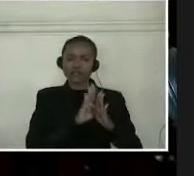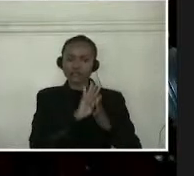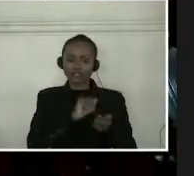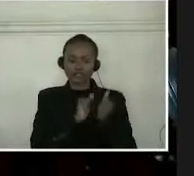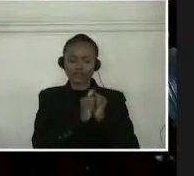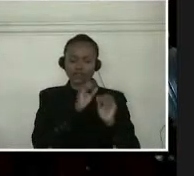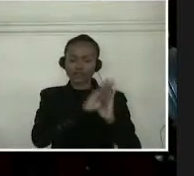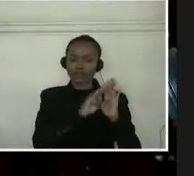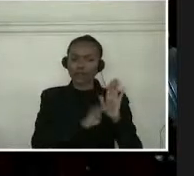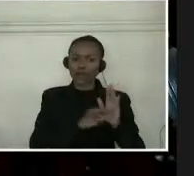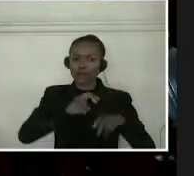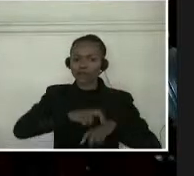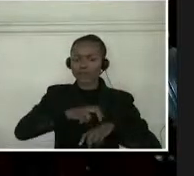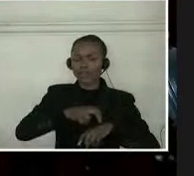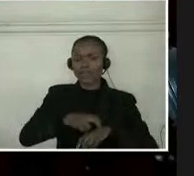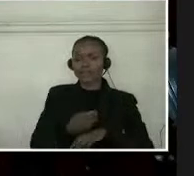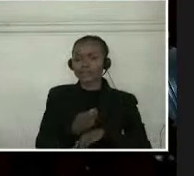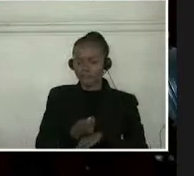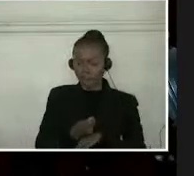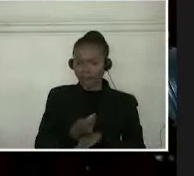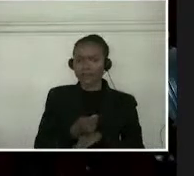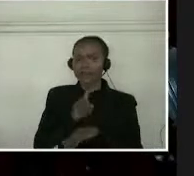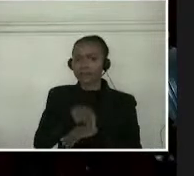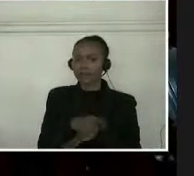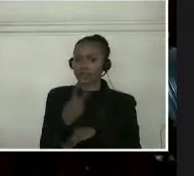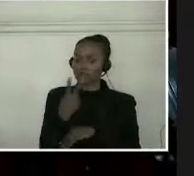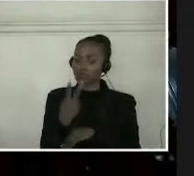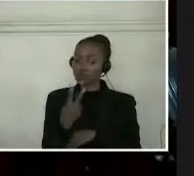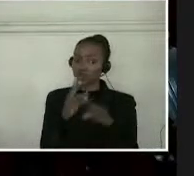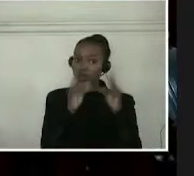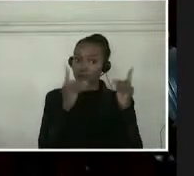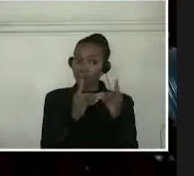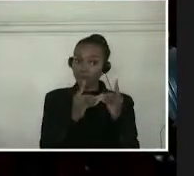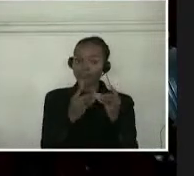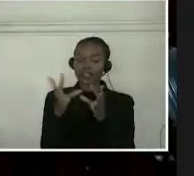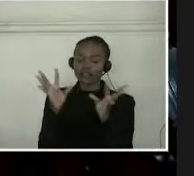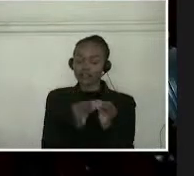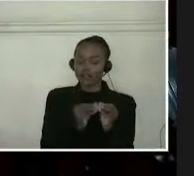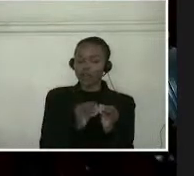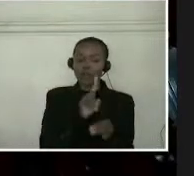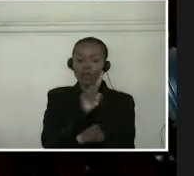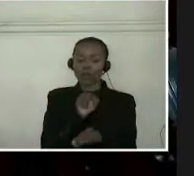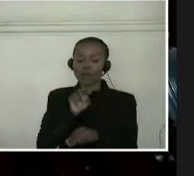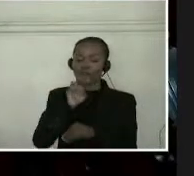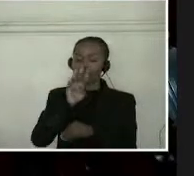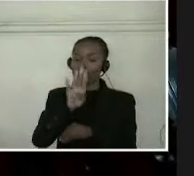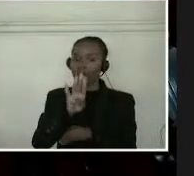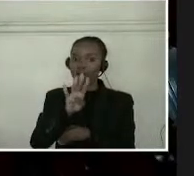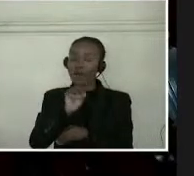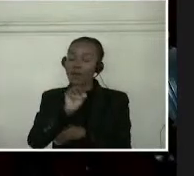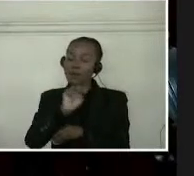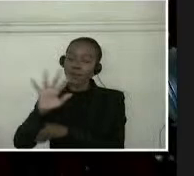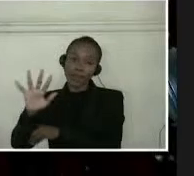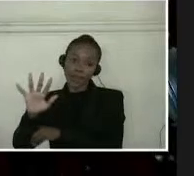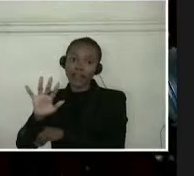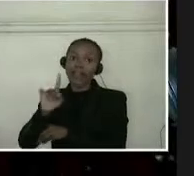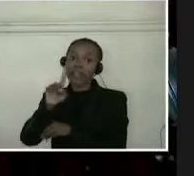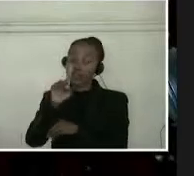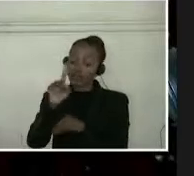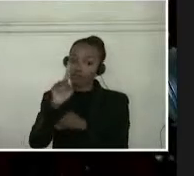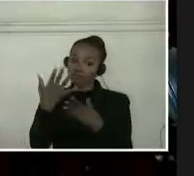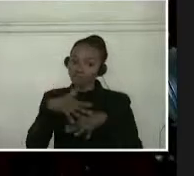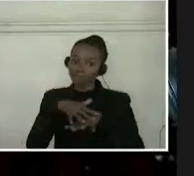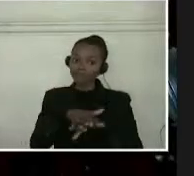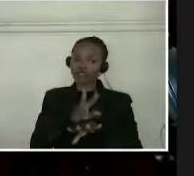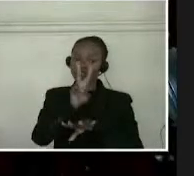province the two departments in the previous financial year had a total budget of 1.4 billion if you bring their two budgets together